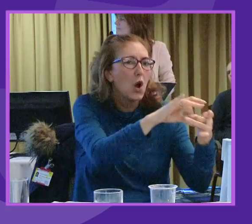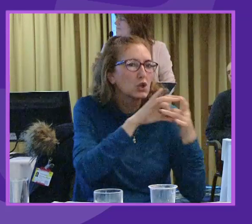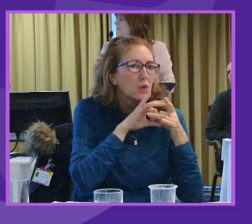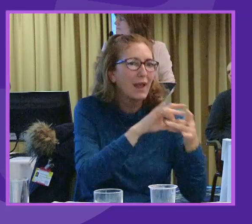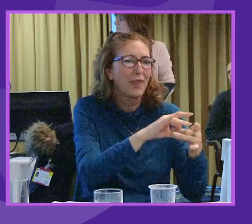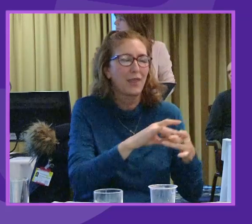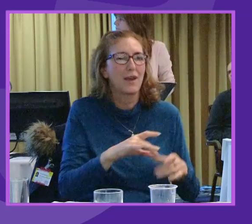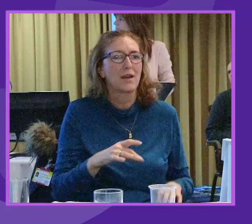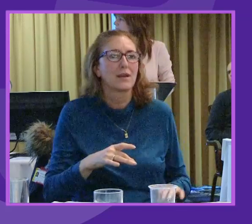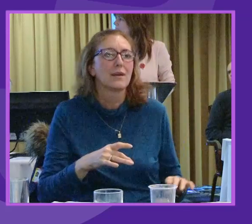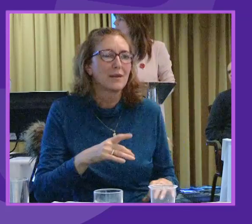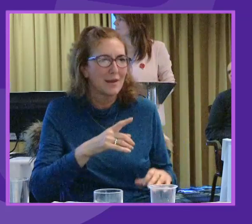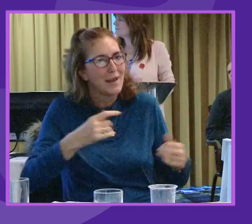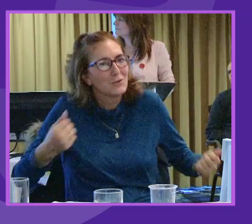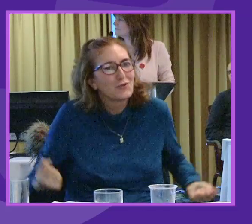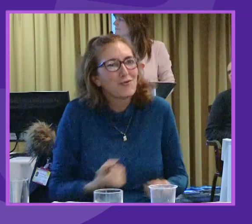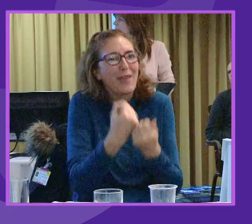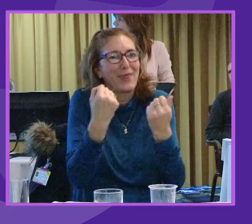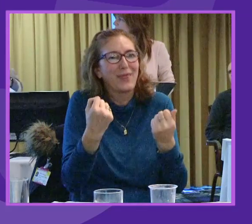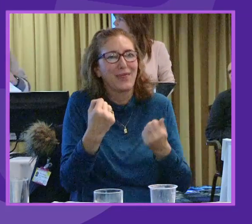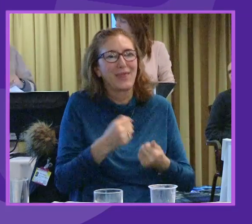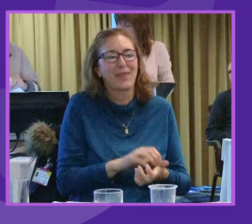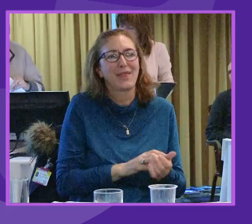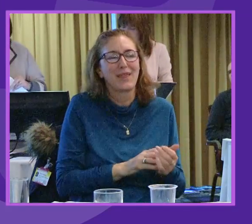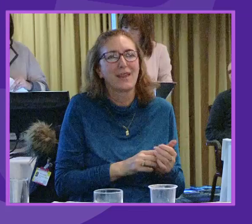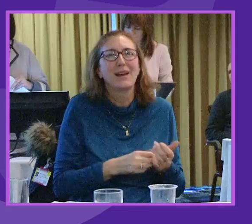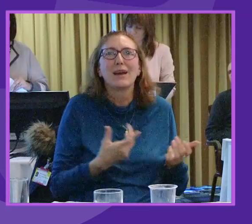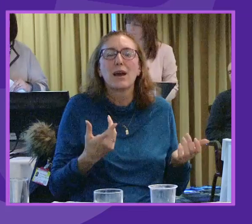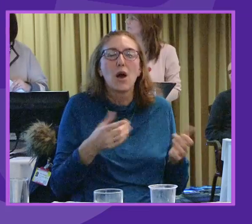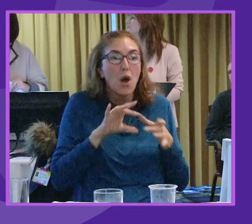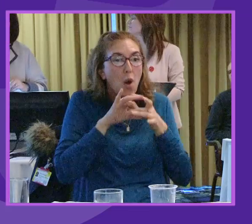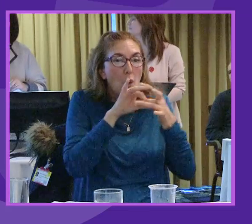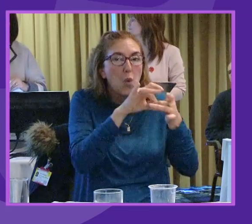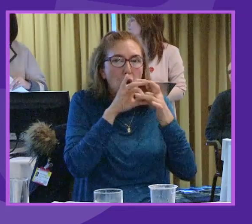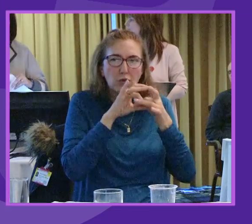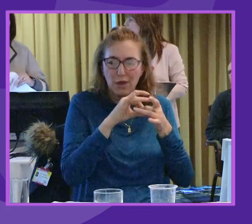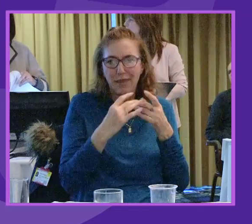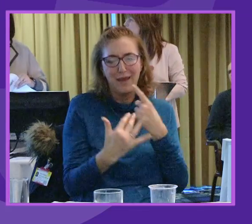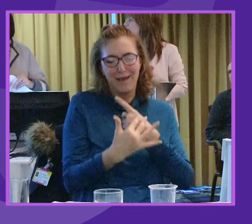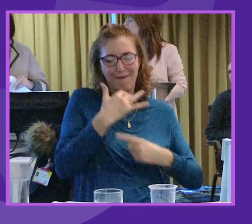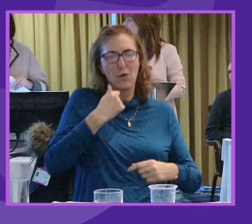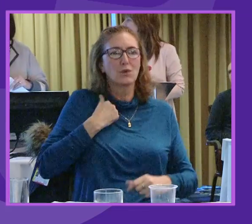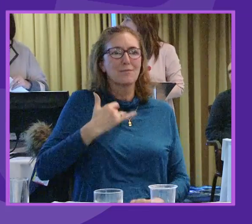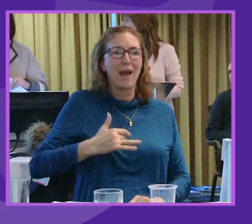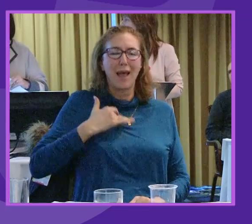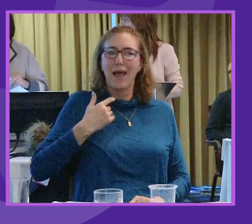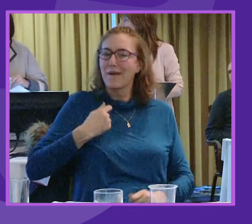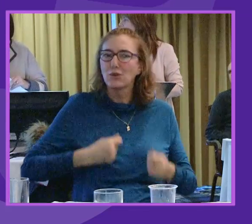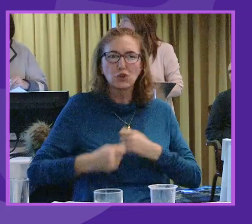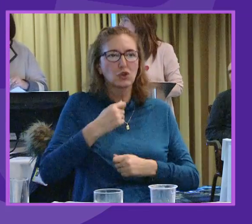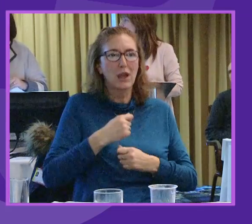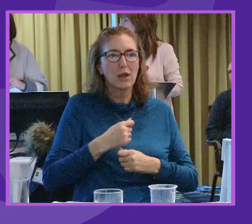together, co-producing things, harnessing everyone's strengths. And I mean, I can't explain how working together has made my life